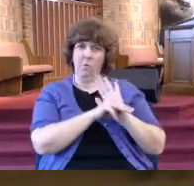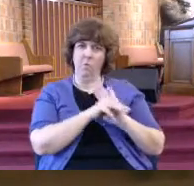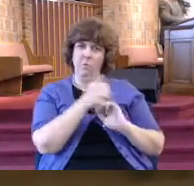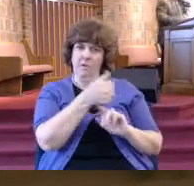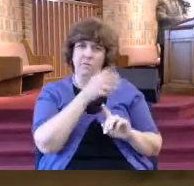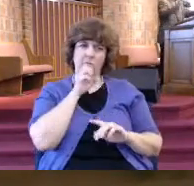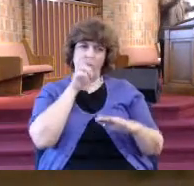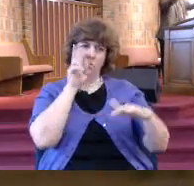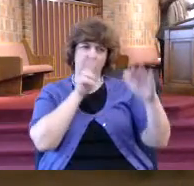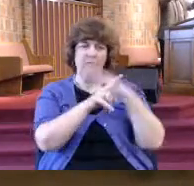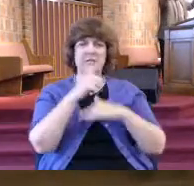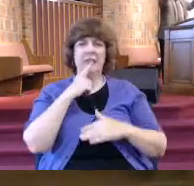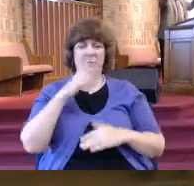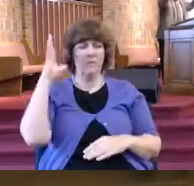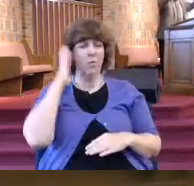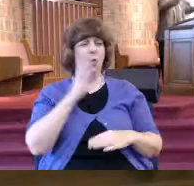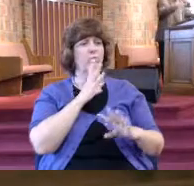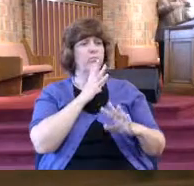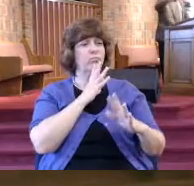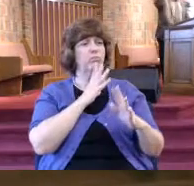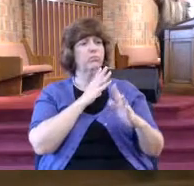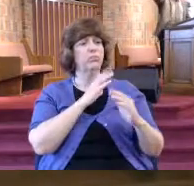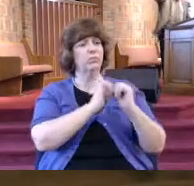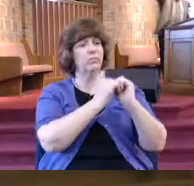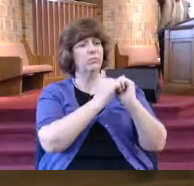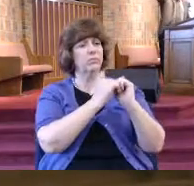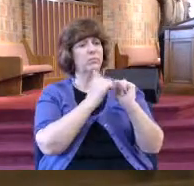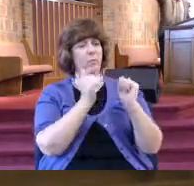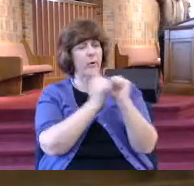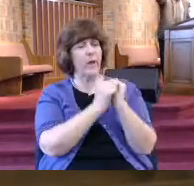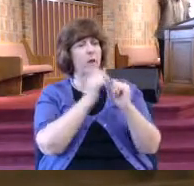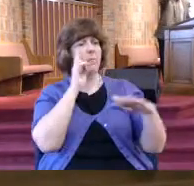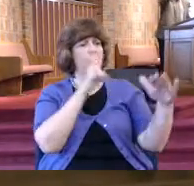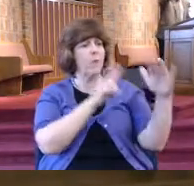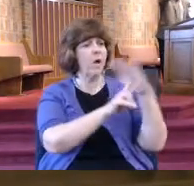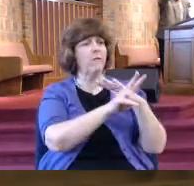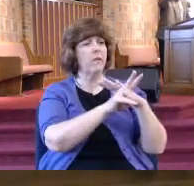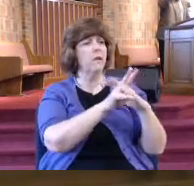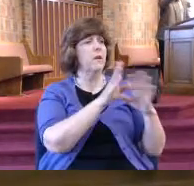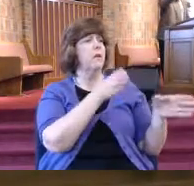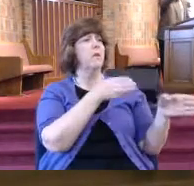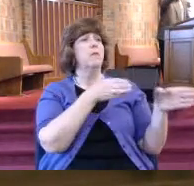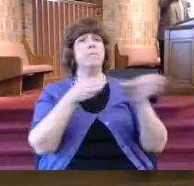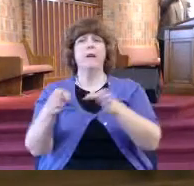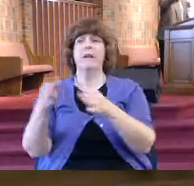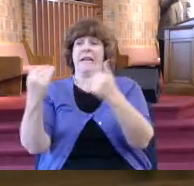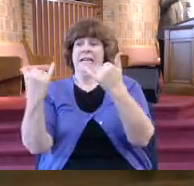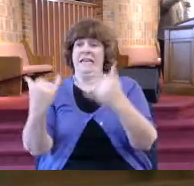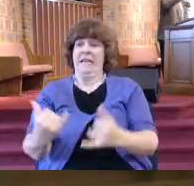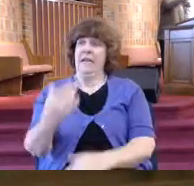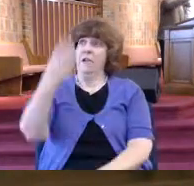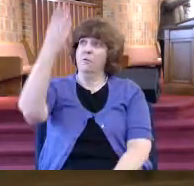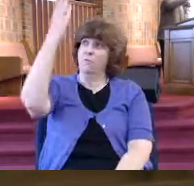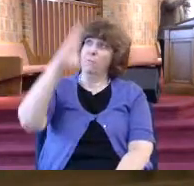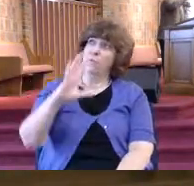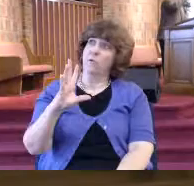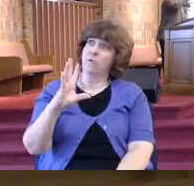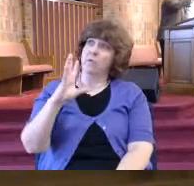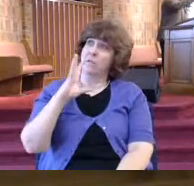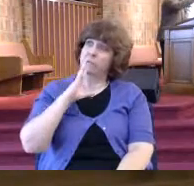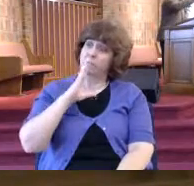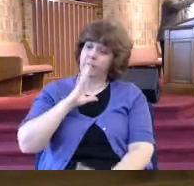spoke through the prophets, but now he speaks to us through, God speaks through his